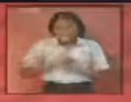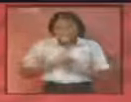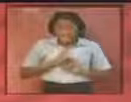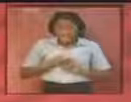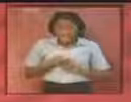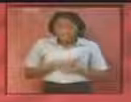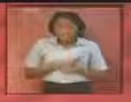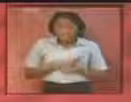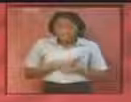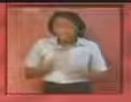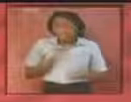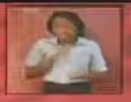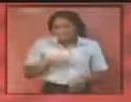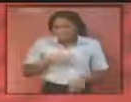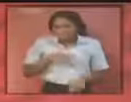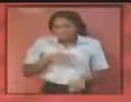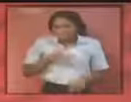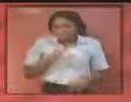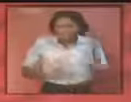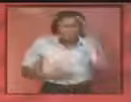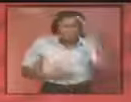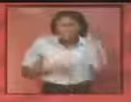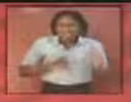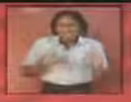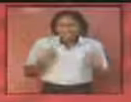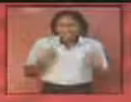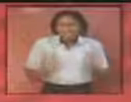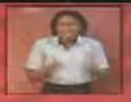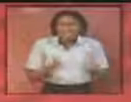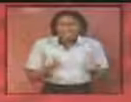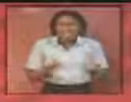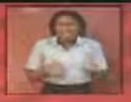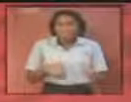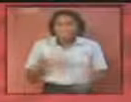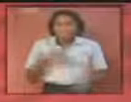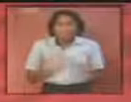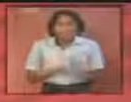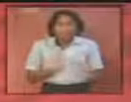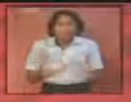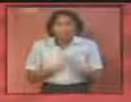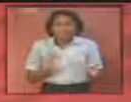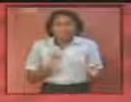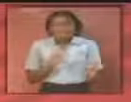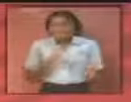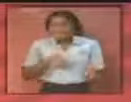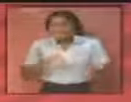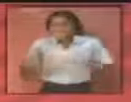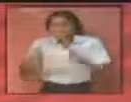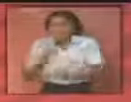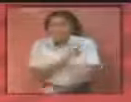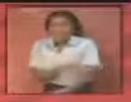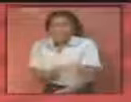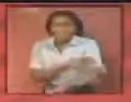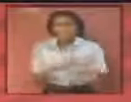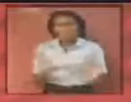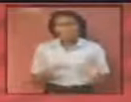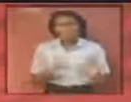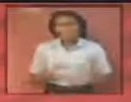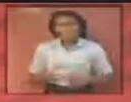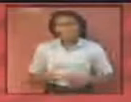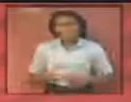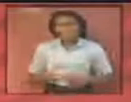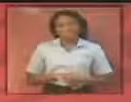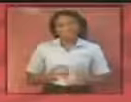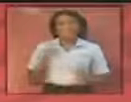infected. And they're all extremely effective at preventing severe disease, hospitalization, and death. So, in the